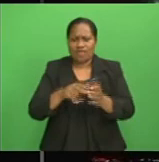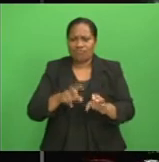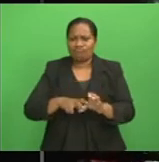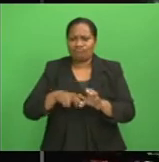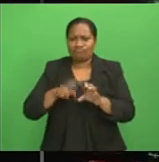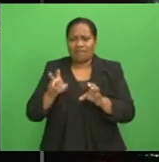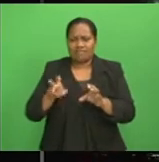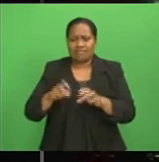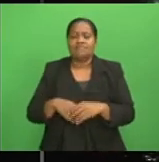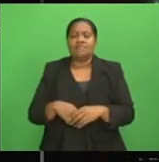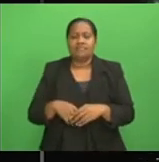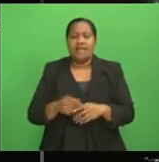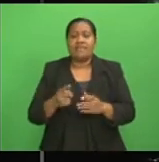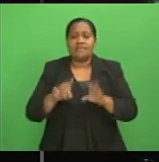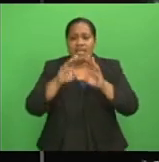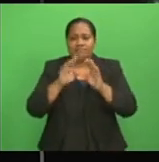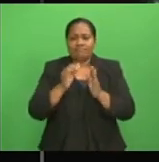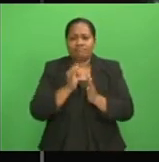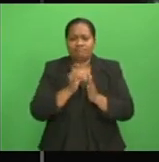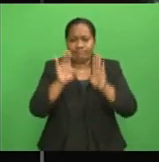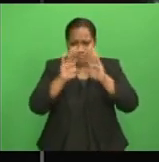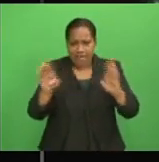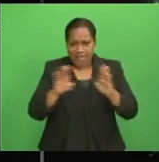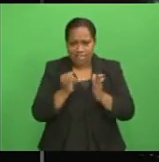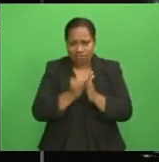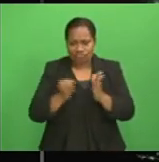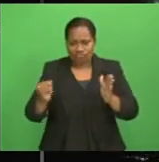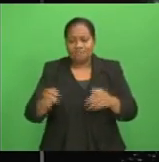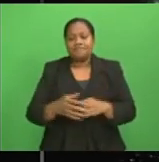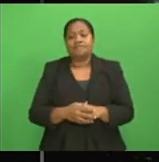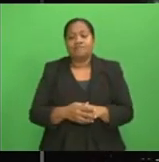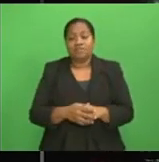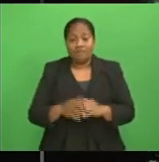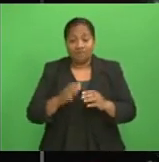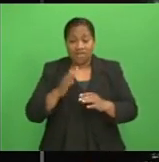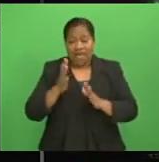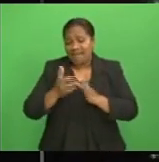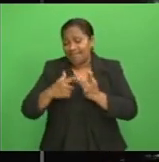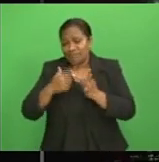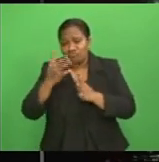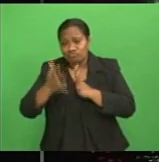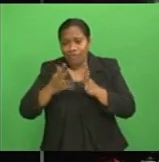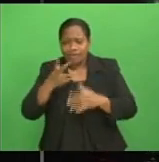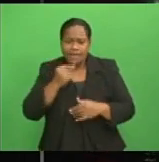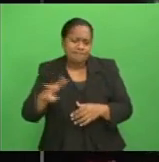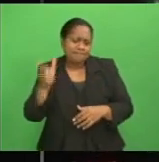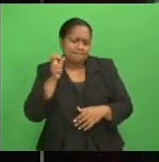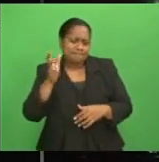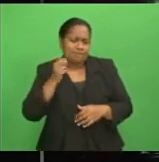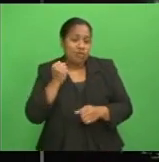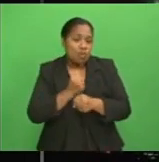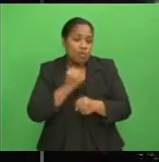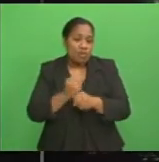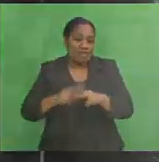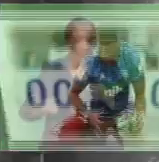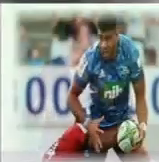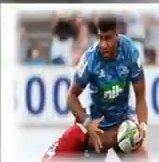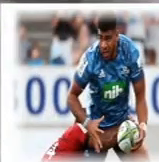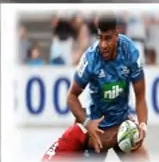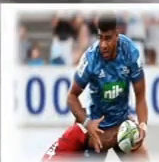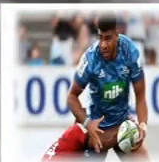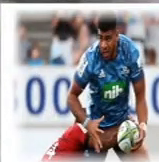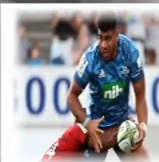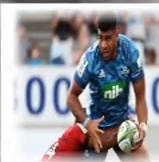pine industry in a lull. Now for these stories and others, tune in daily to our sister radio station Gold FM. Our poll question